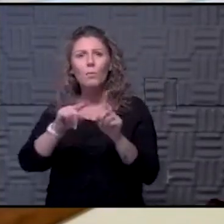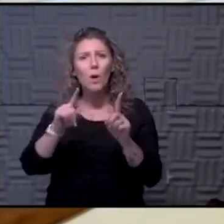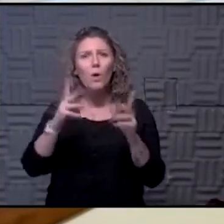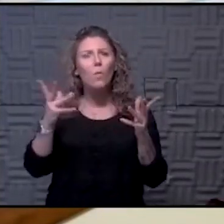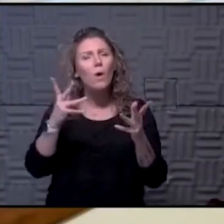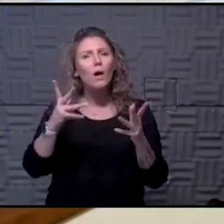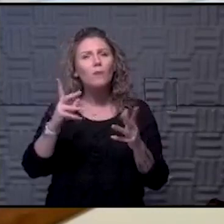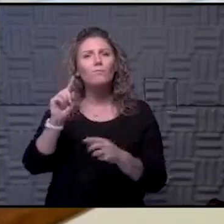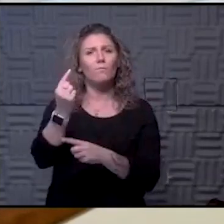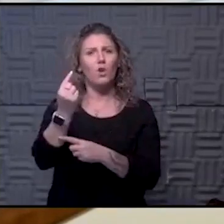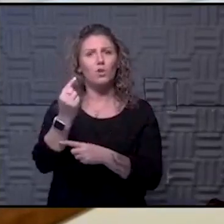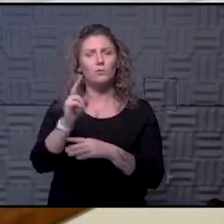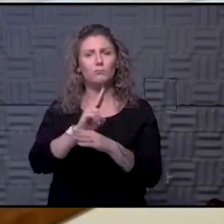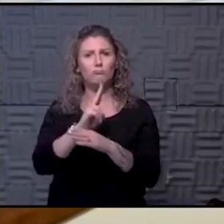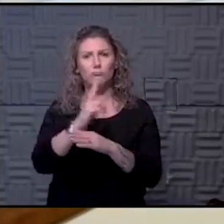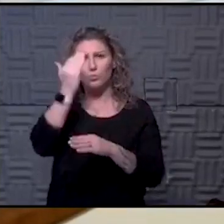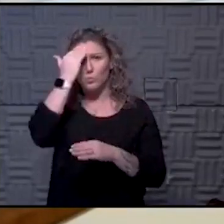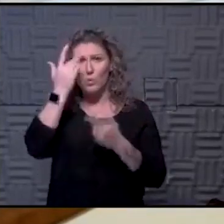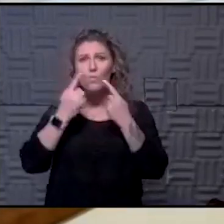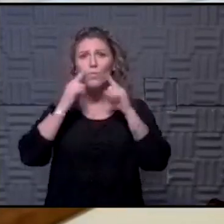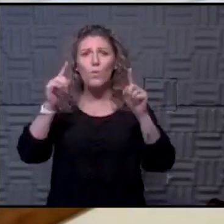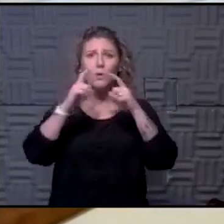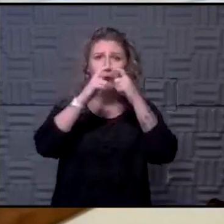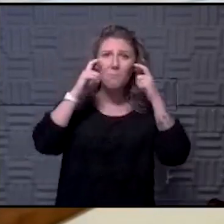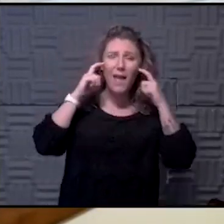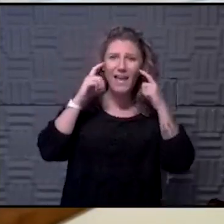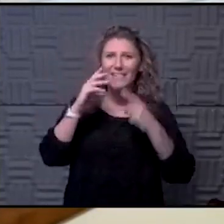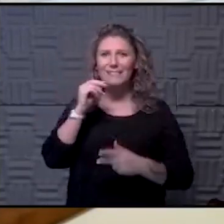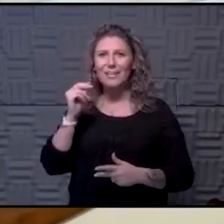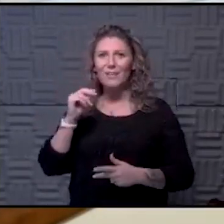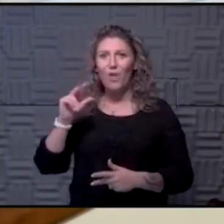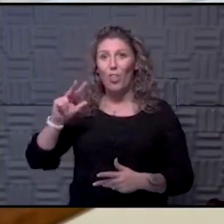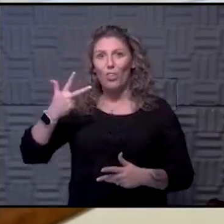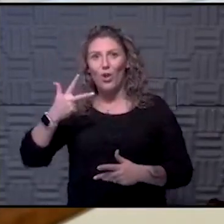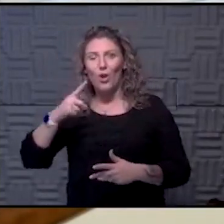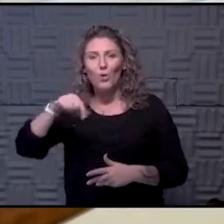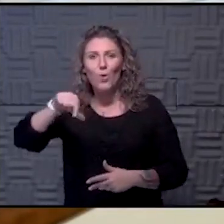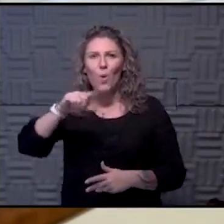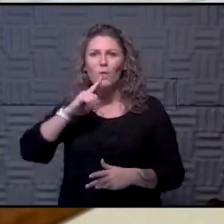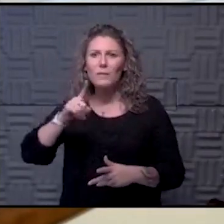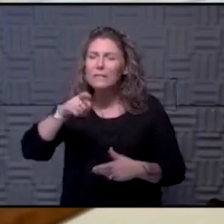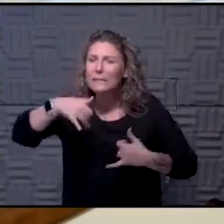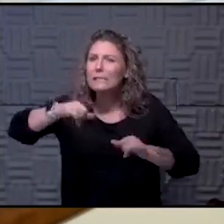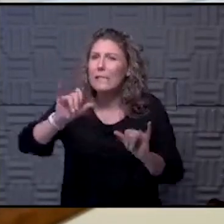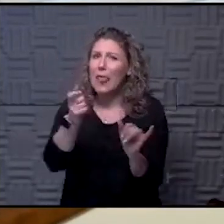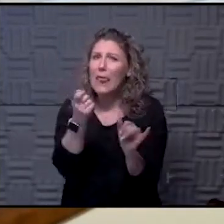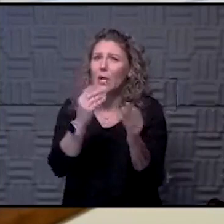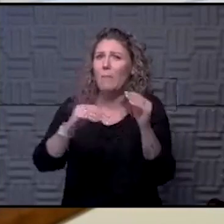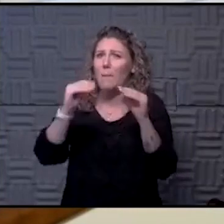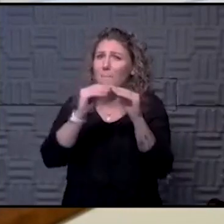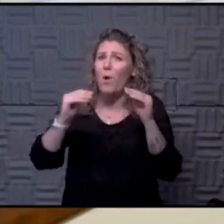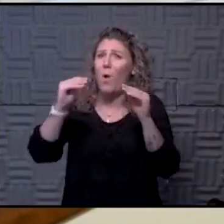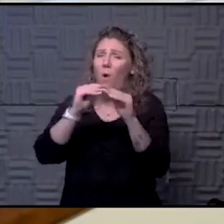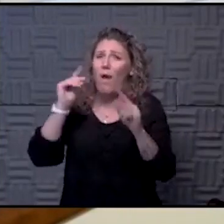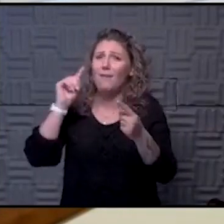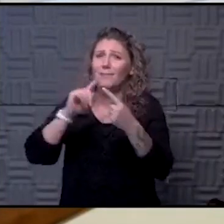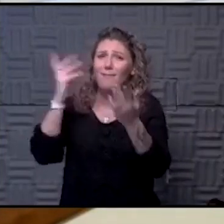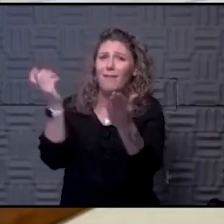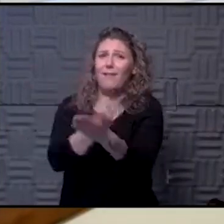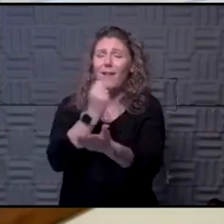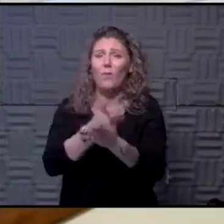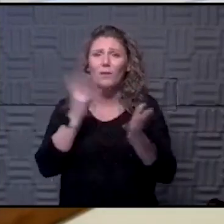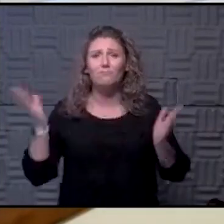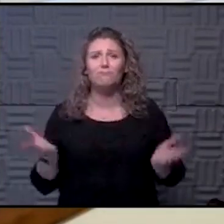mask wearing. And if we're going into the third quarter, that means we still have a little ways to go, right? And so I want to challenge our Shawnee